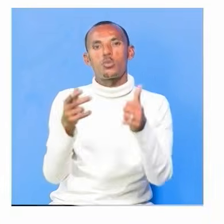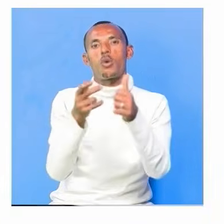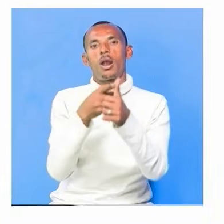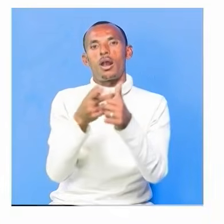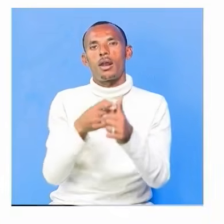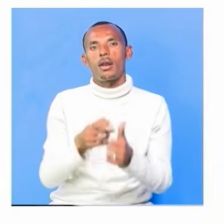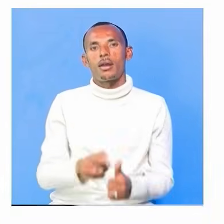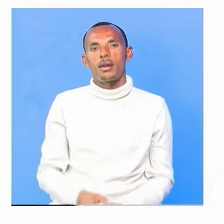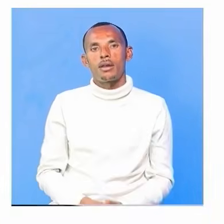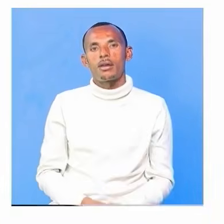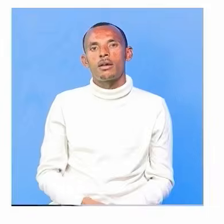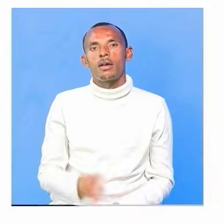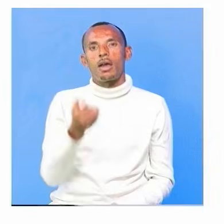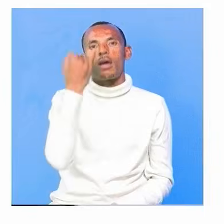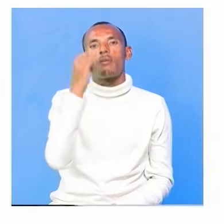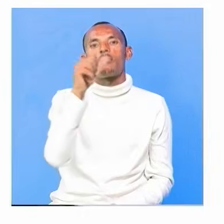one,